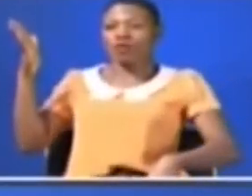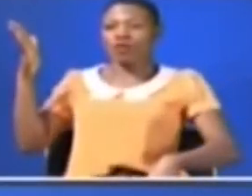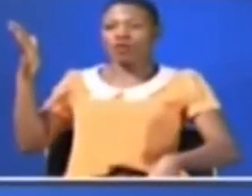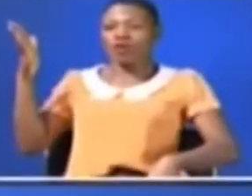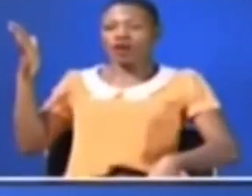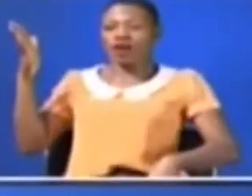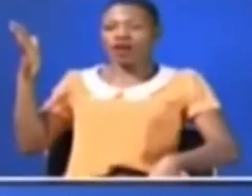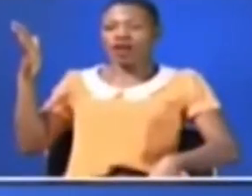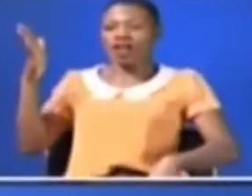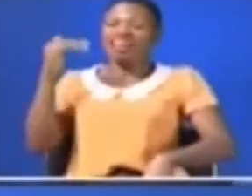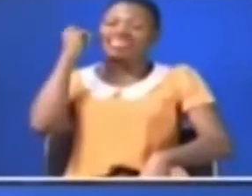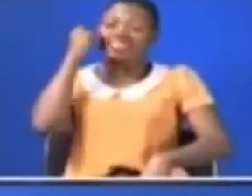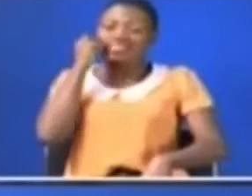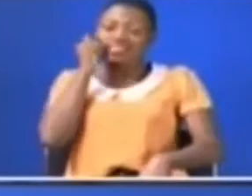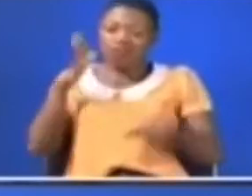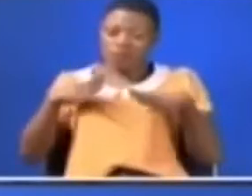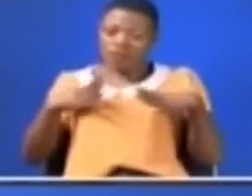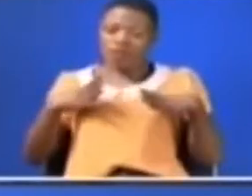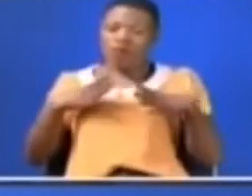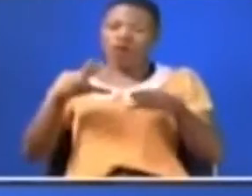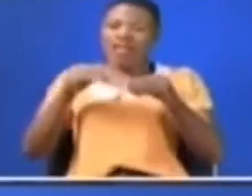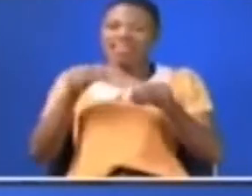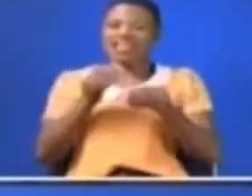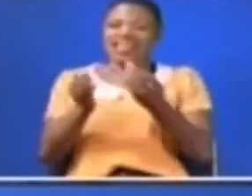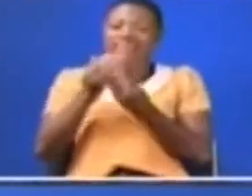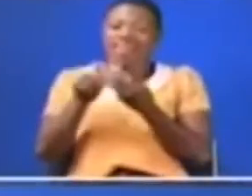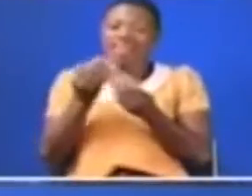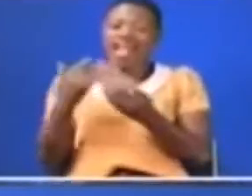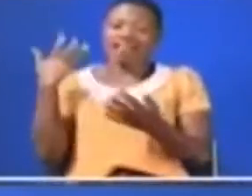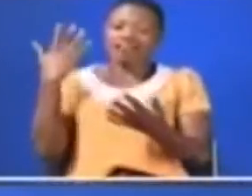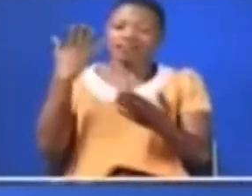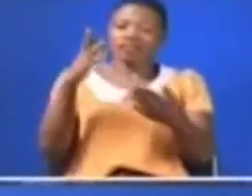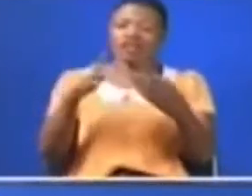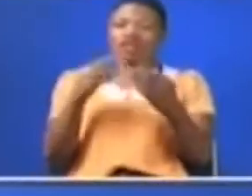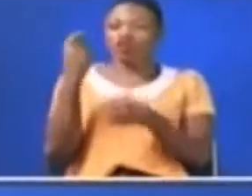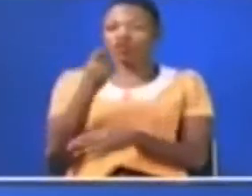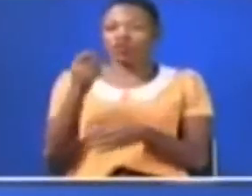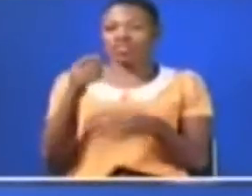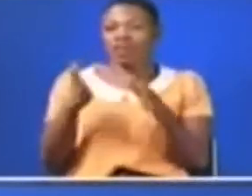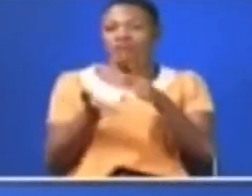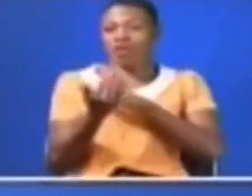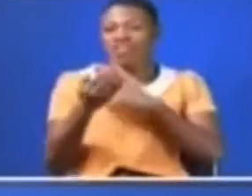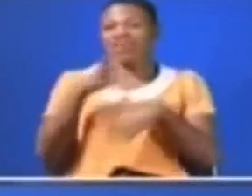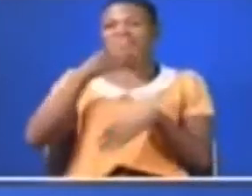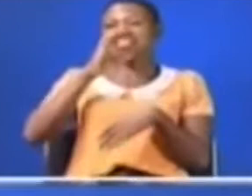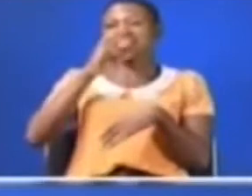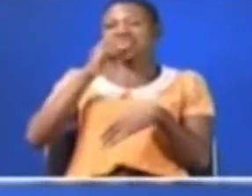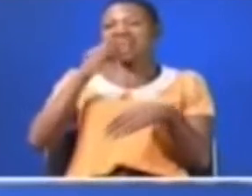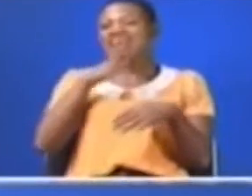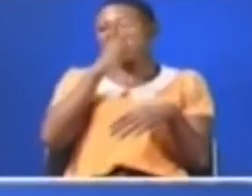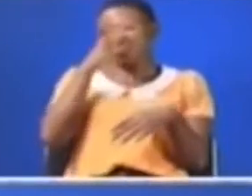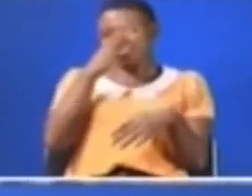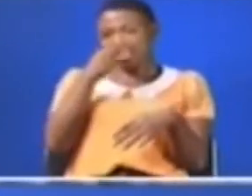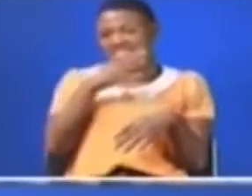these patients have been receiving medical care since Tuesday morning. They consumed contaminated sour milk, popularly known